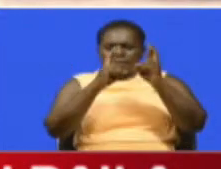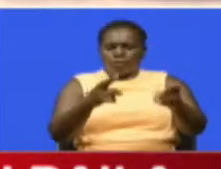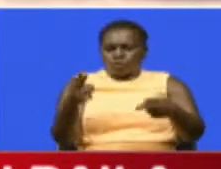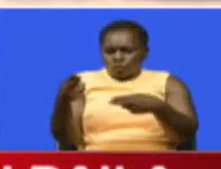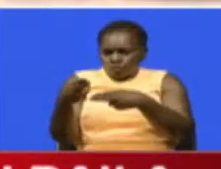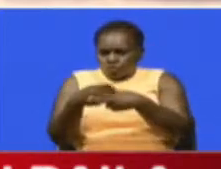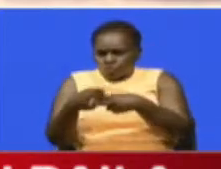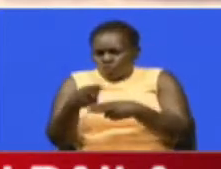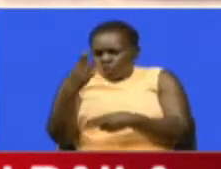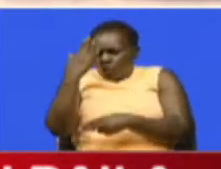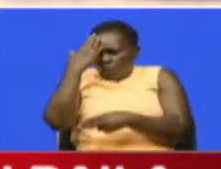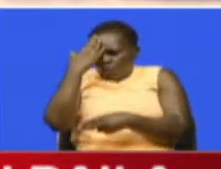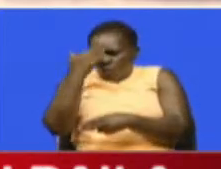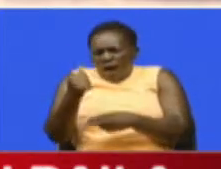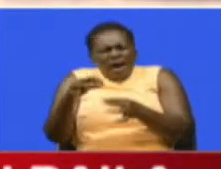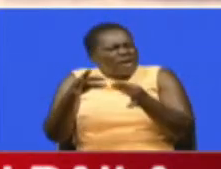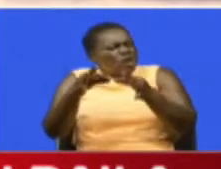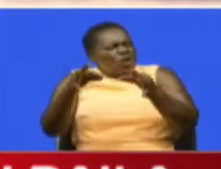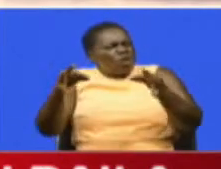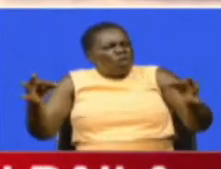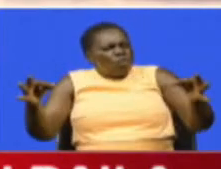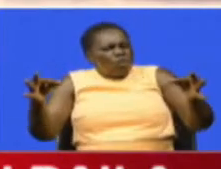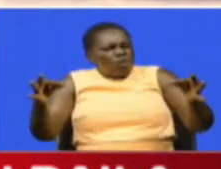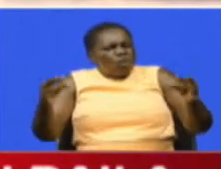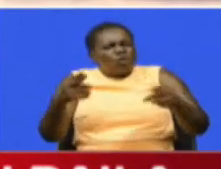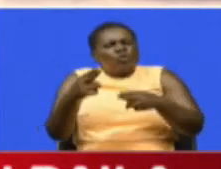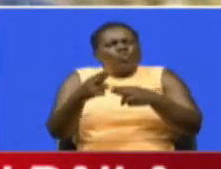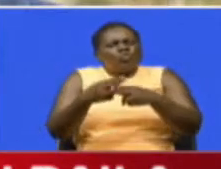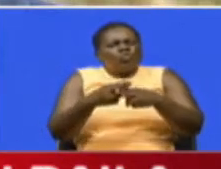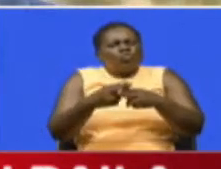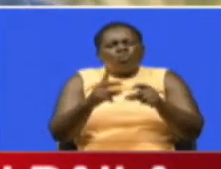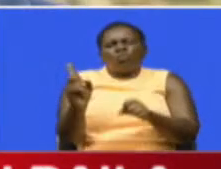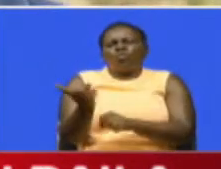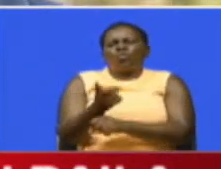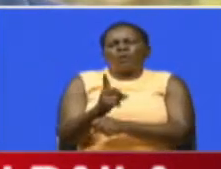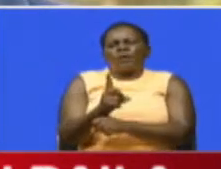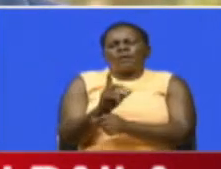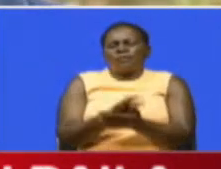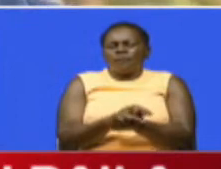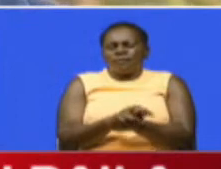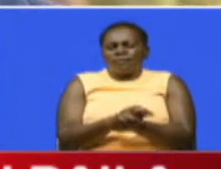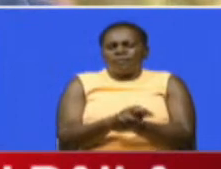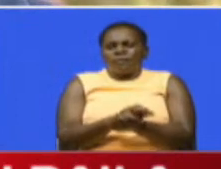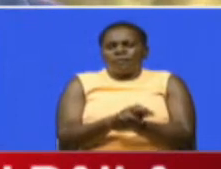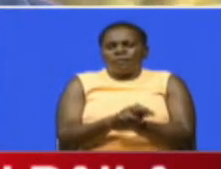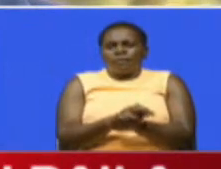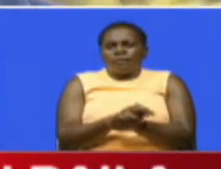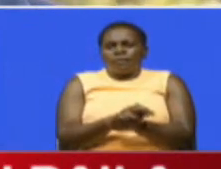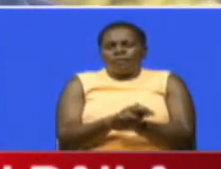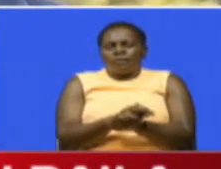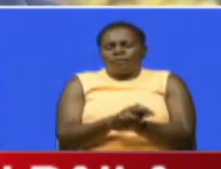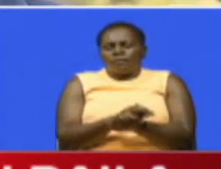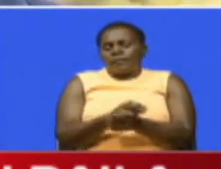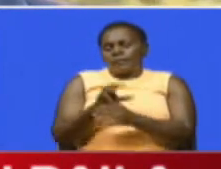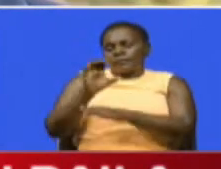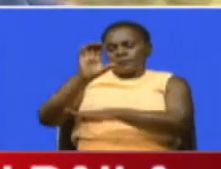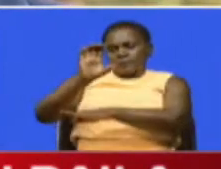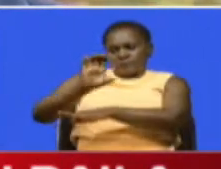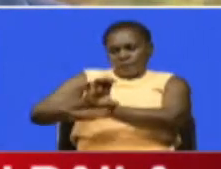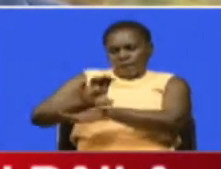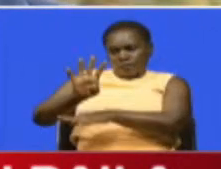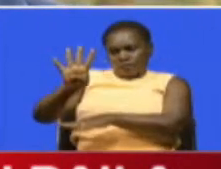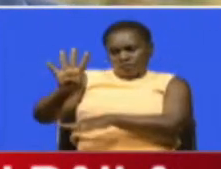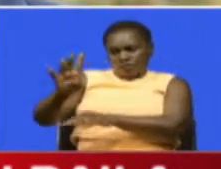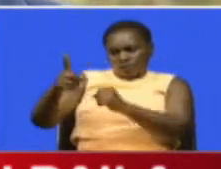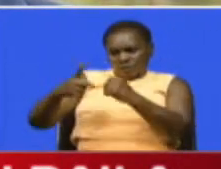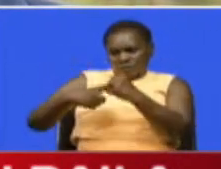soon. Why has it taken this long? And how soon is soon? Well, in a church in